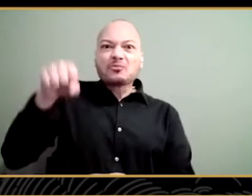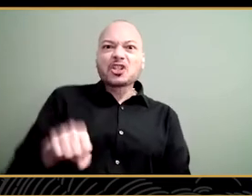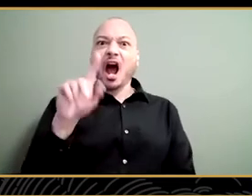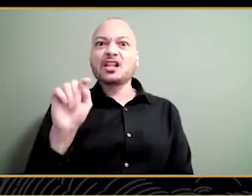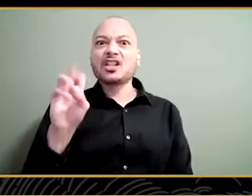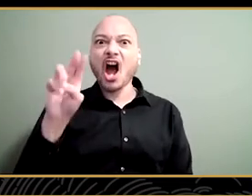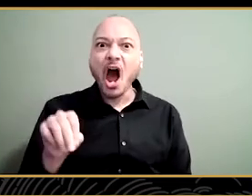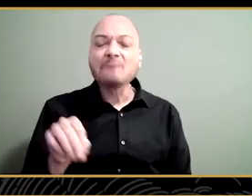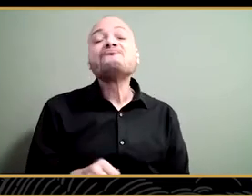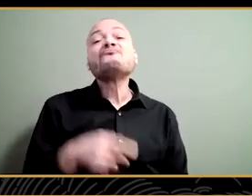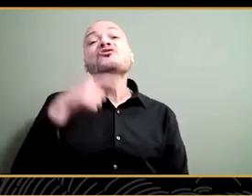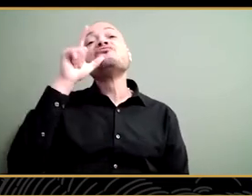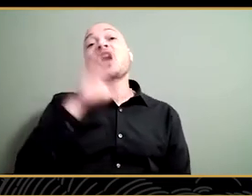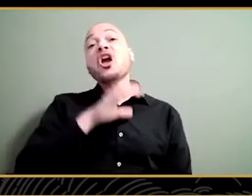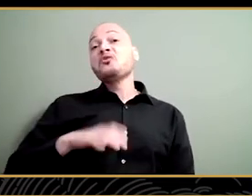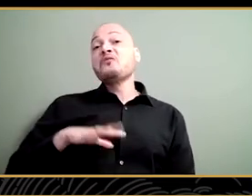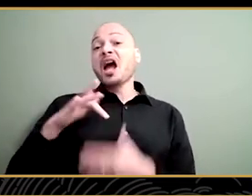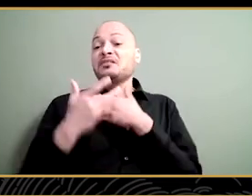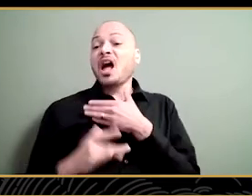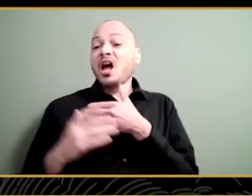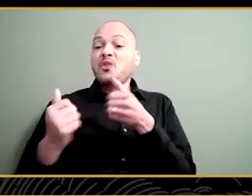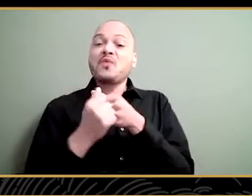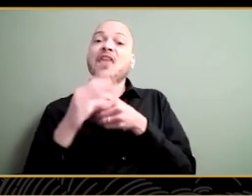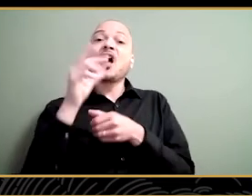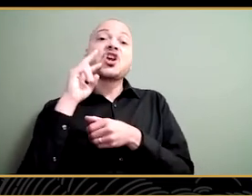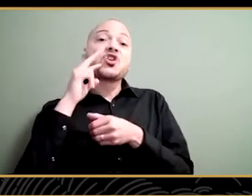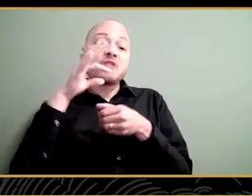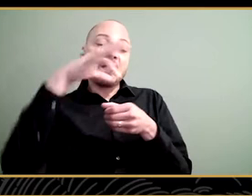cucumber outside. A courthouse with the jurors. They refuse.